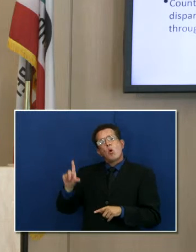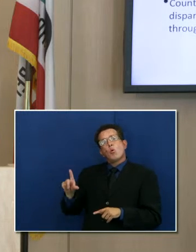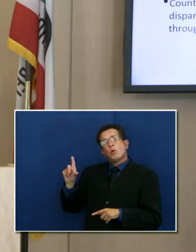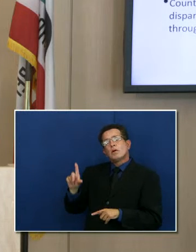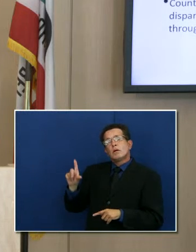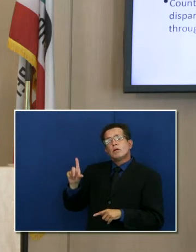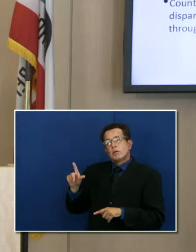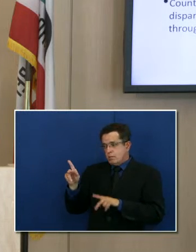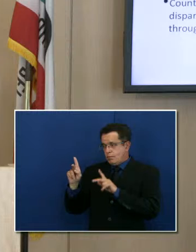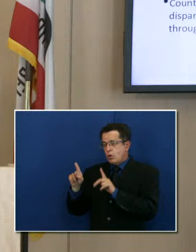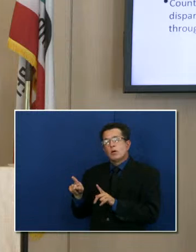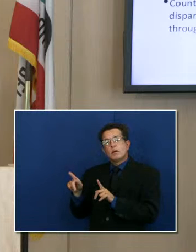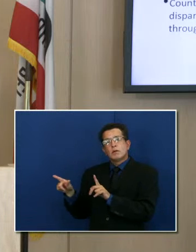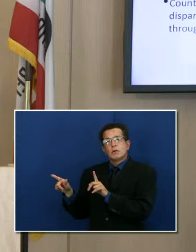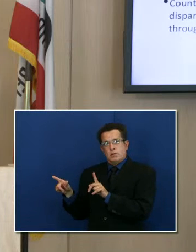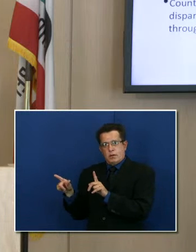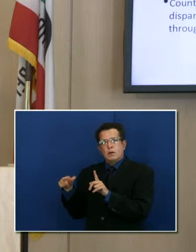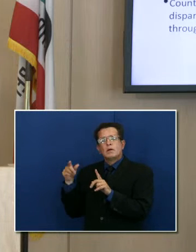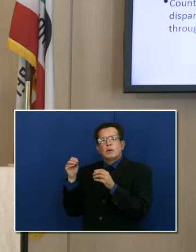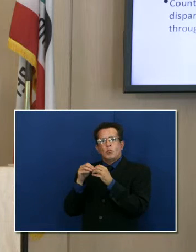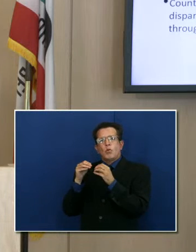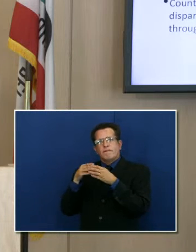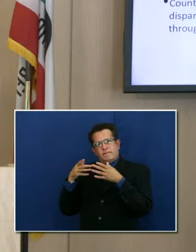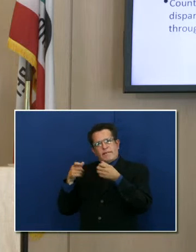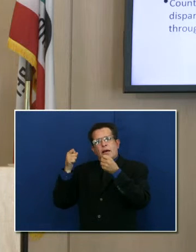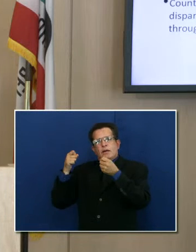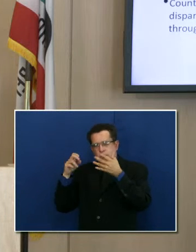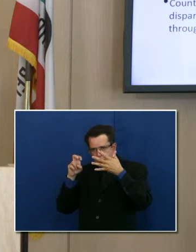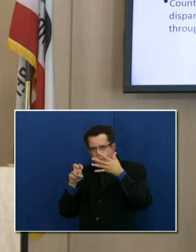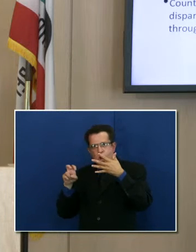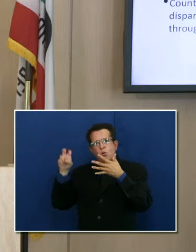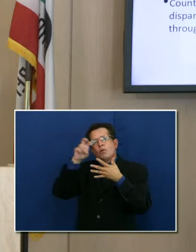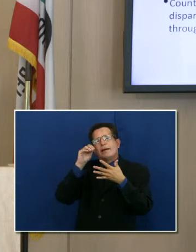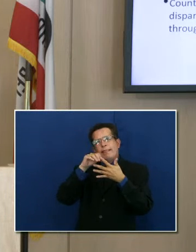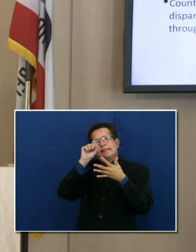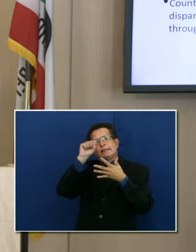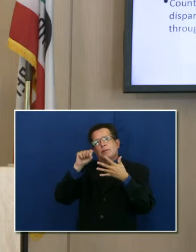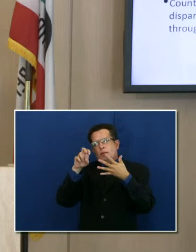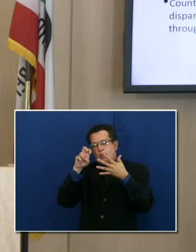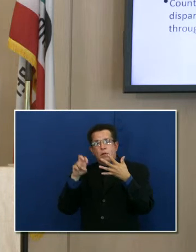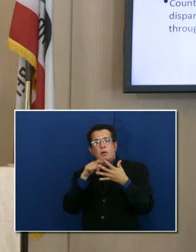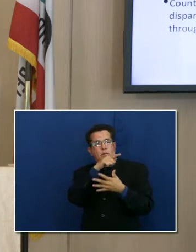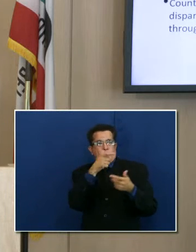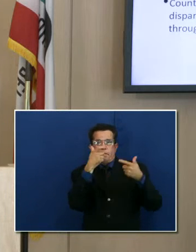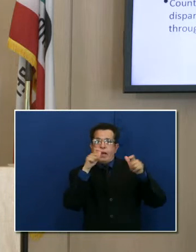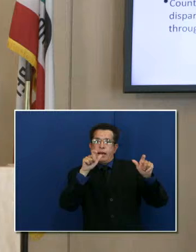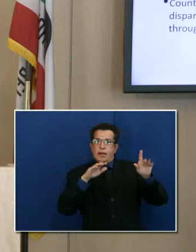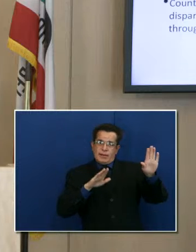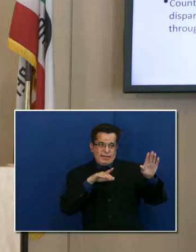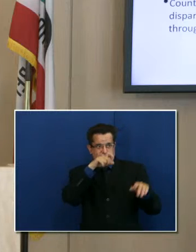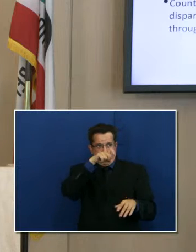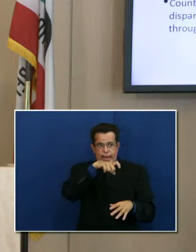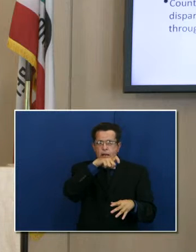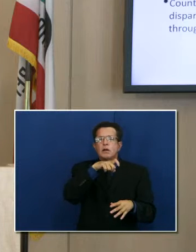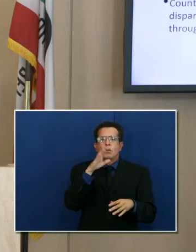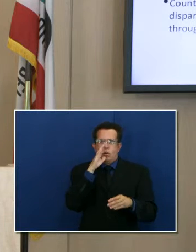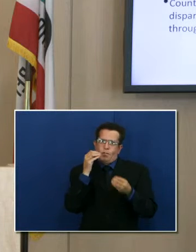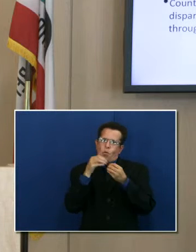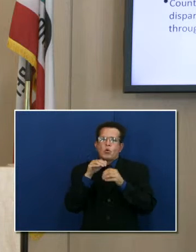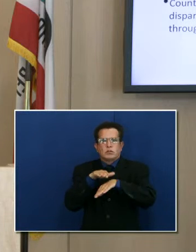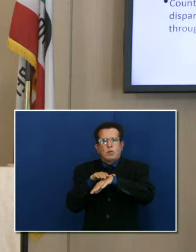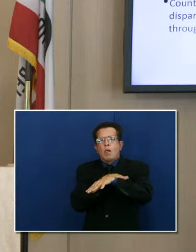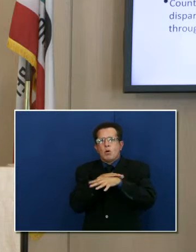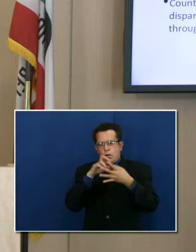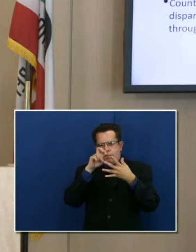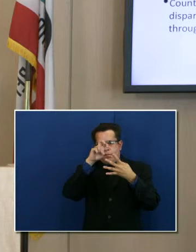or low disparities move quicker through the tiered system, and counties with large disparities move slower through the